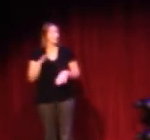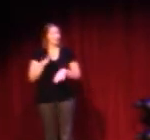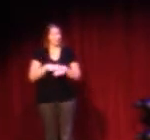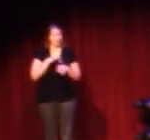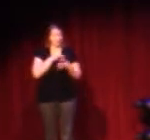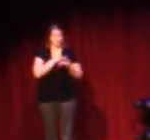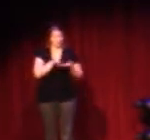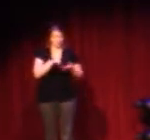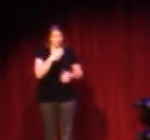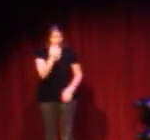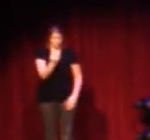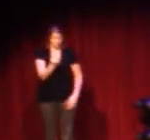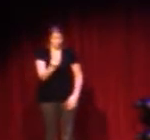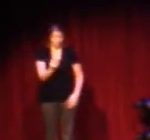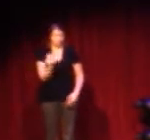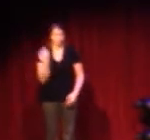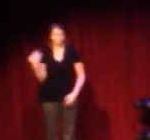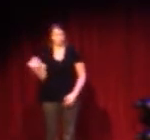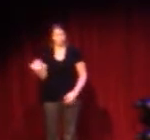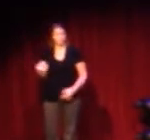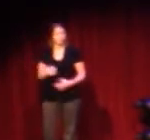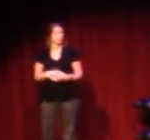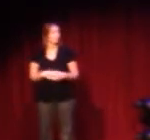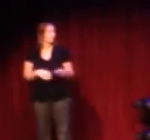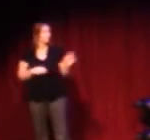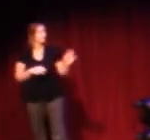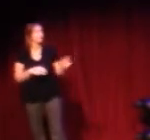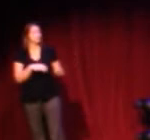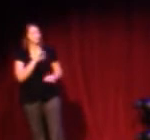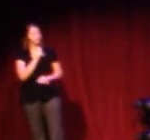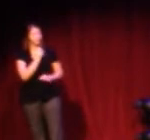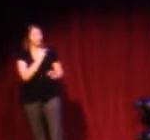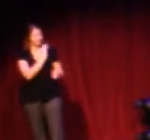of four! This is not going yet.